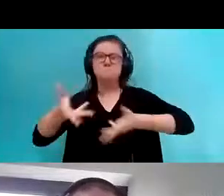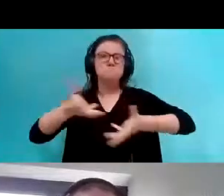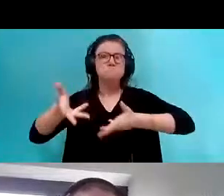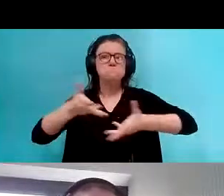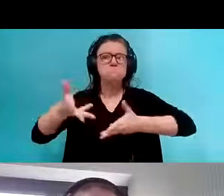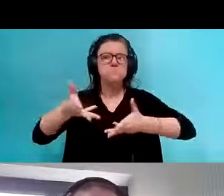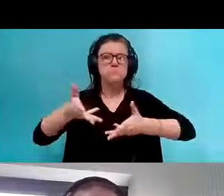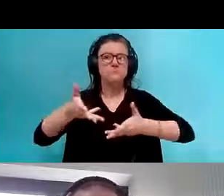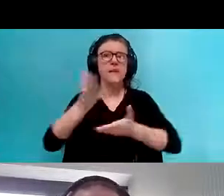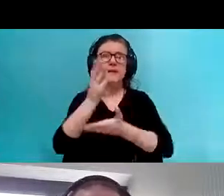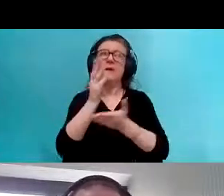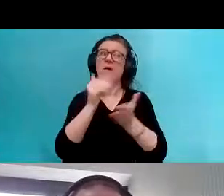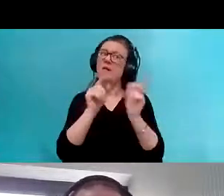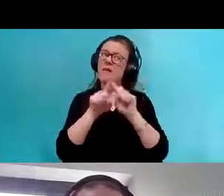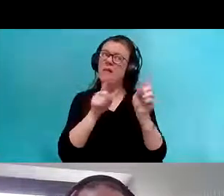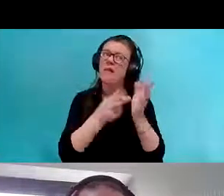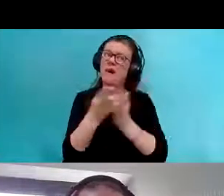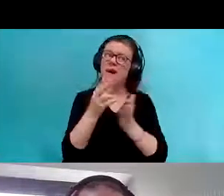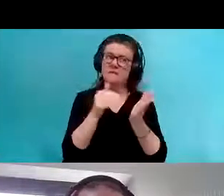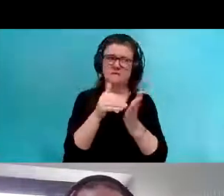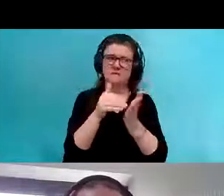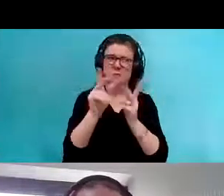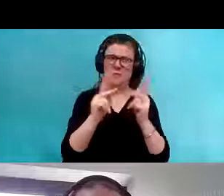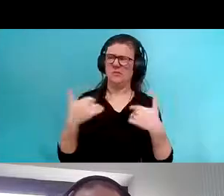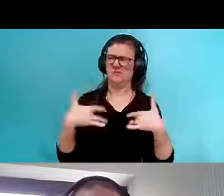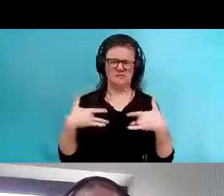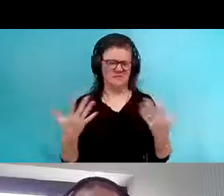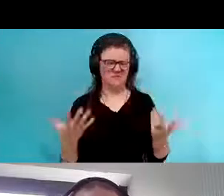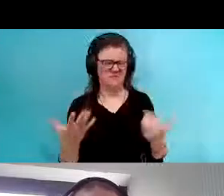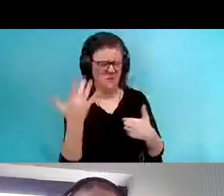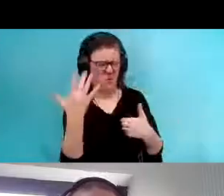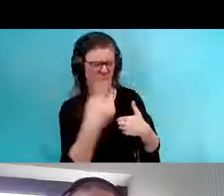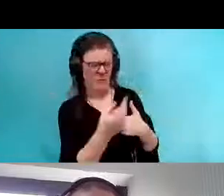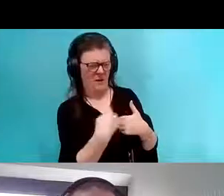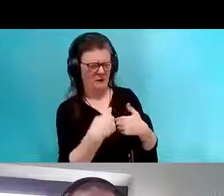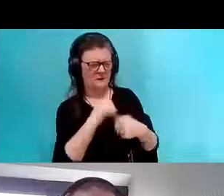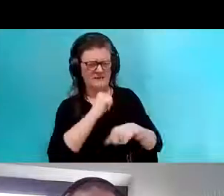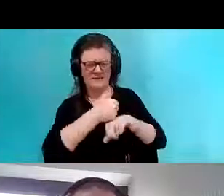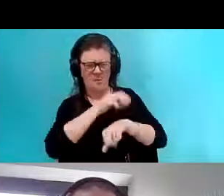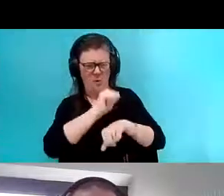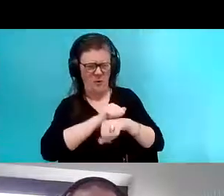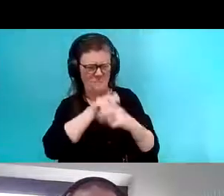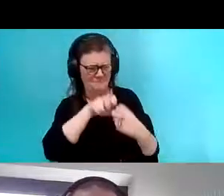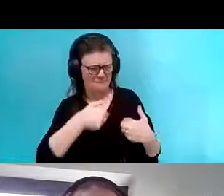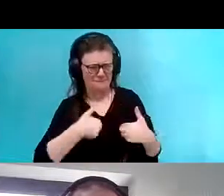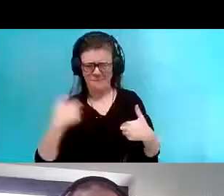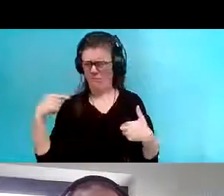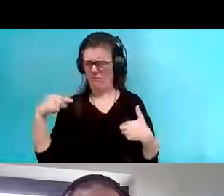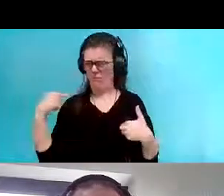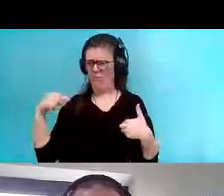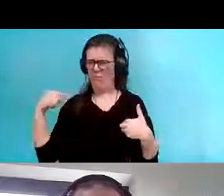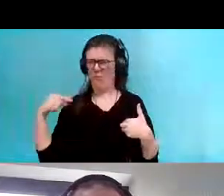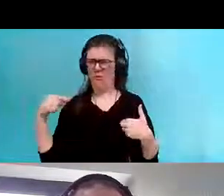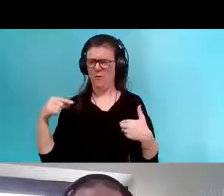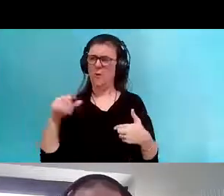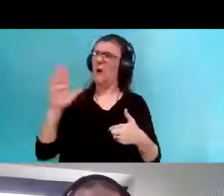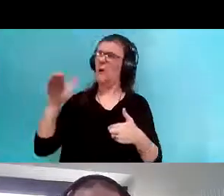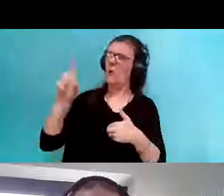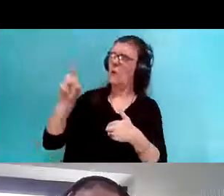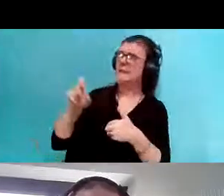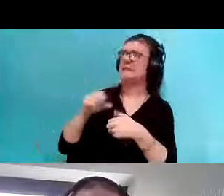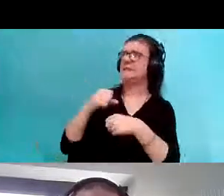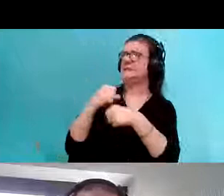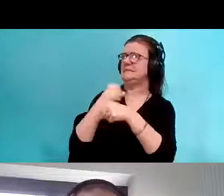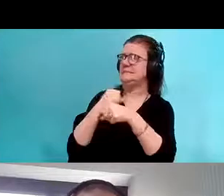hugely confused to find people knocking on their doors and making appointments to meet with them, emerging from statistical